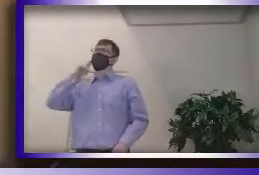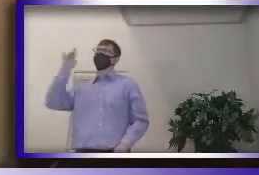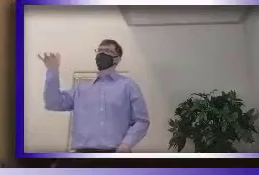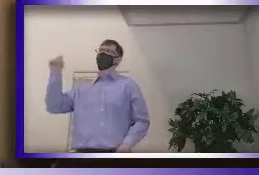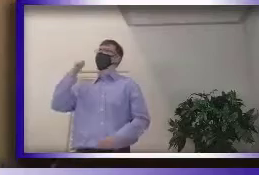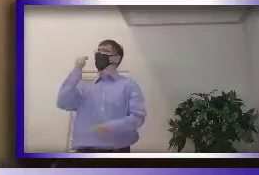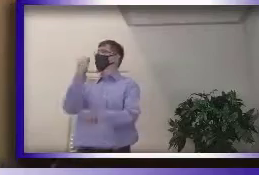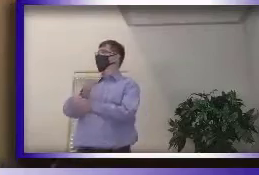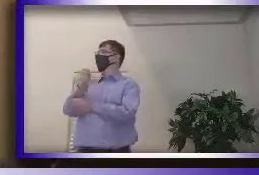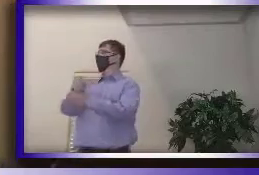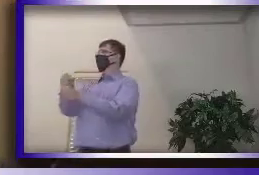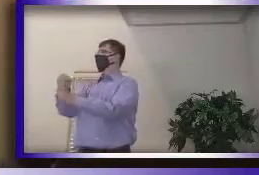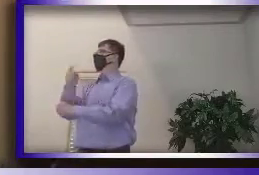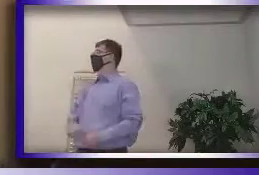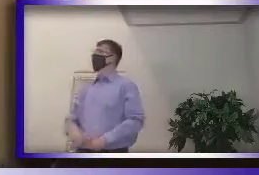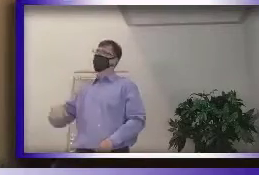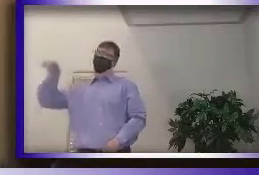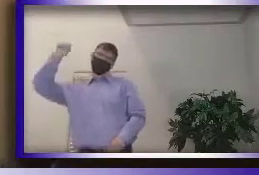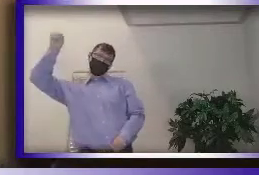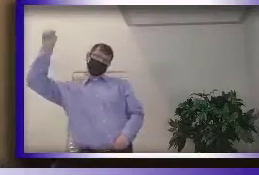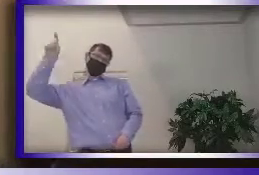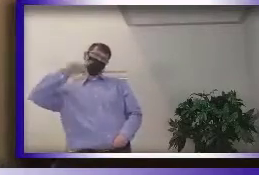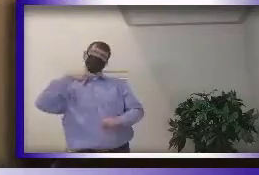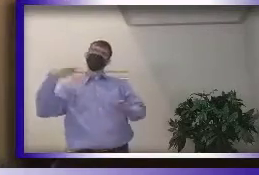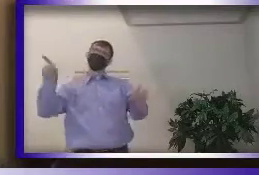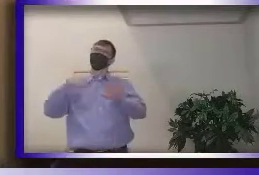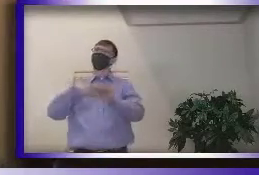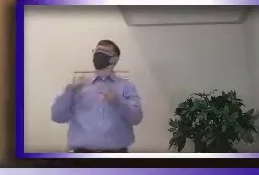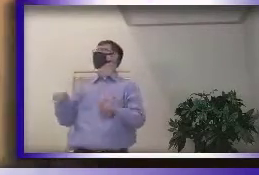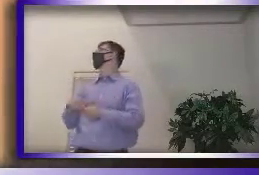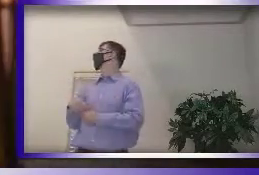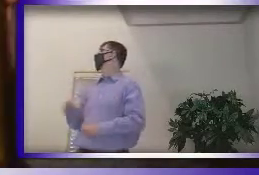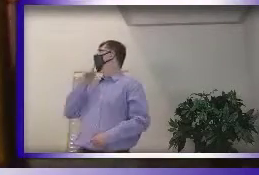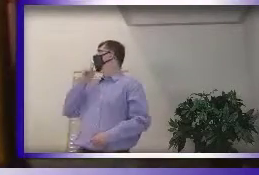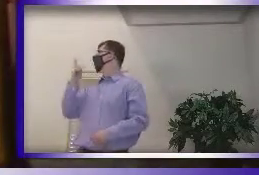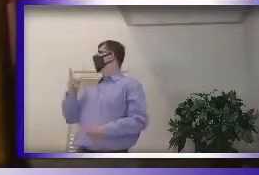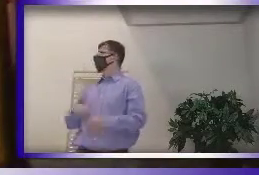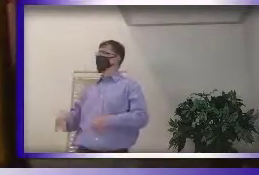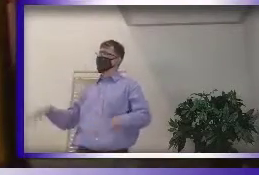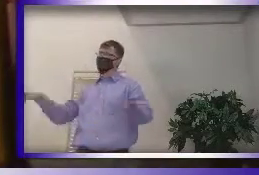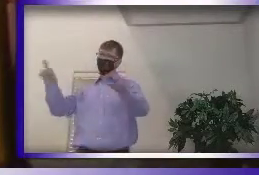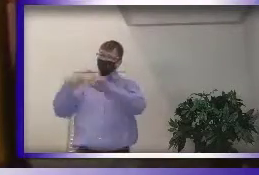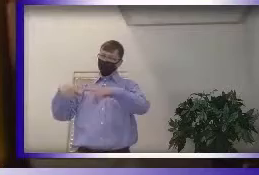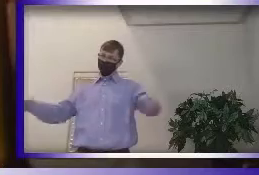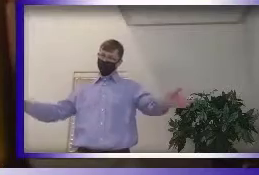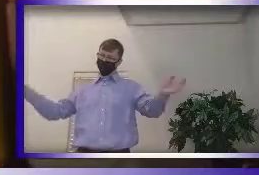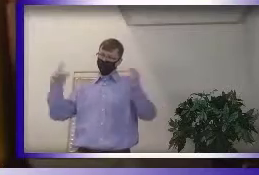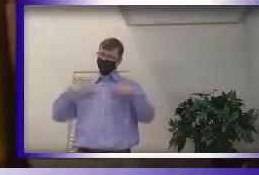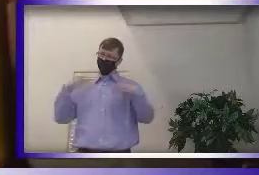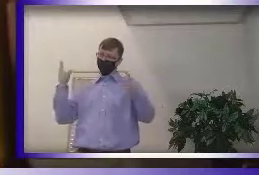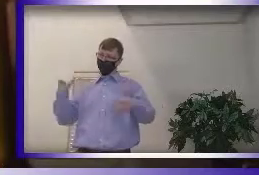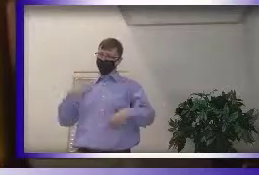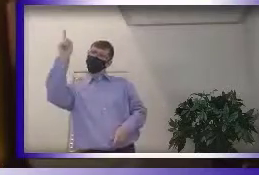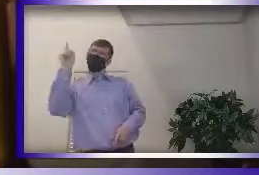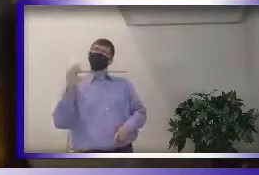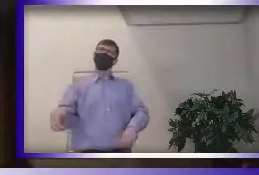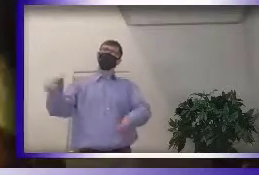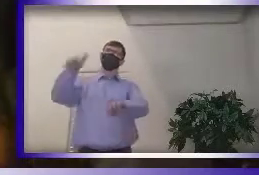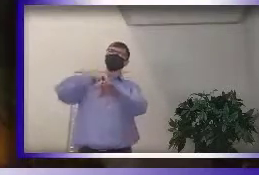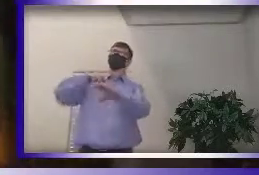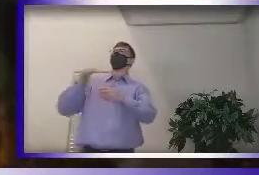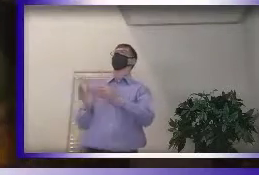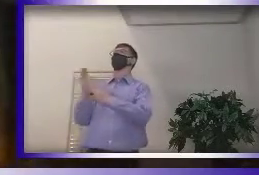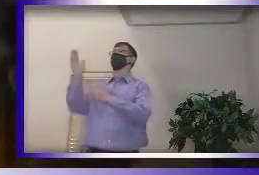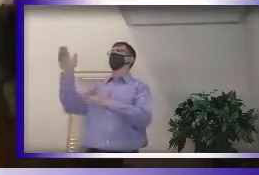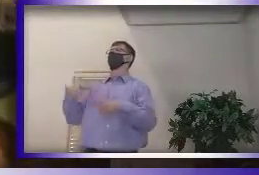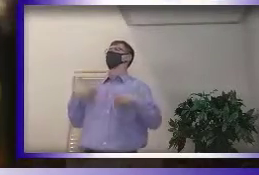a time, it was a whole nother wife. My name was Kathy Donnelly. And I would look in